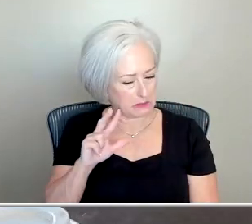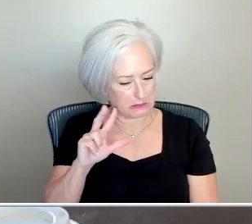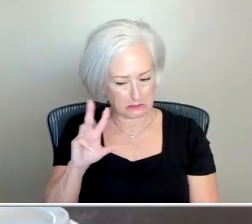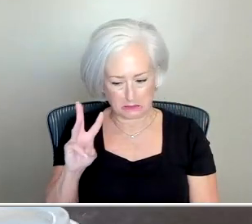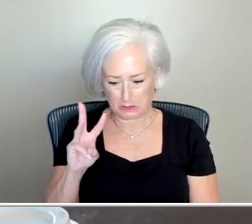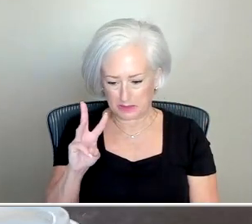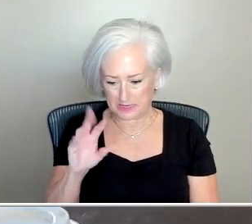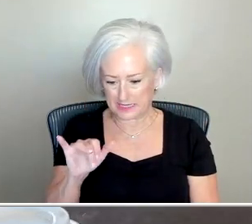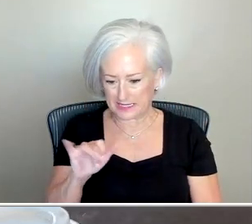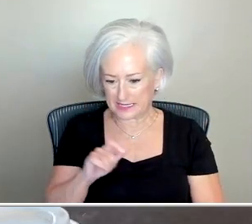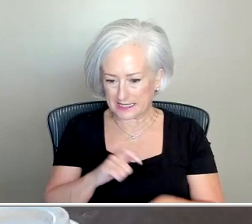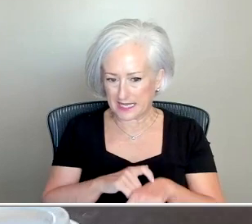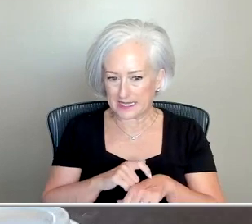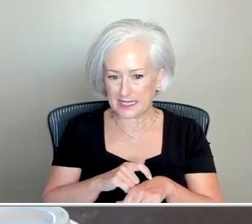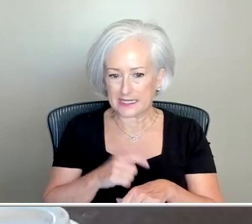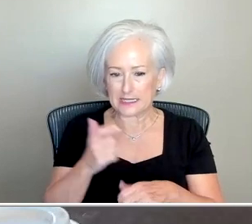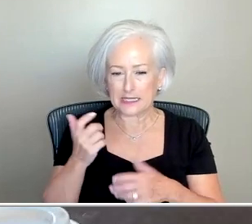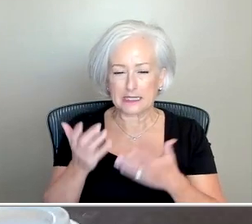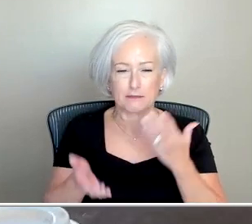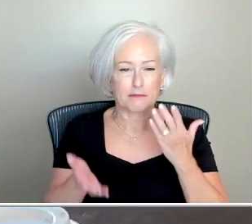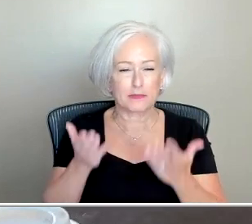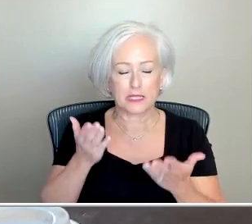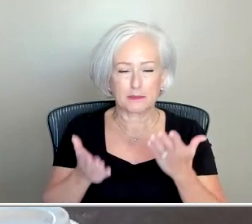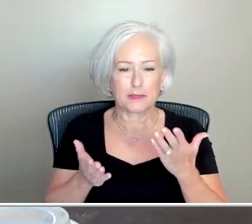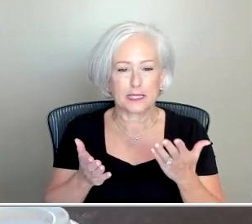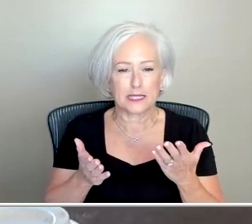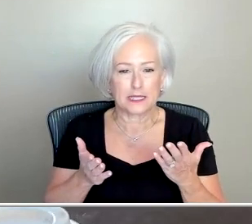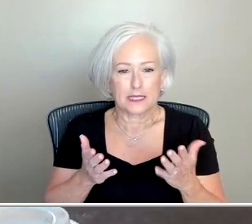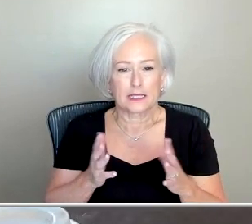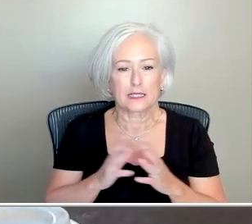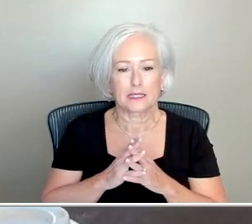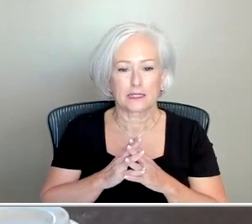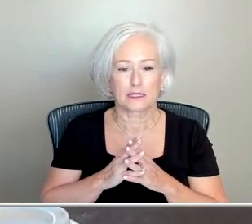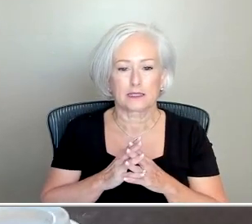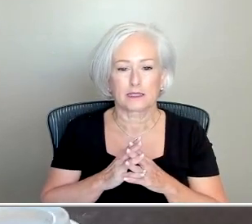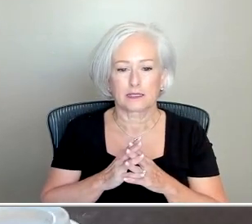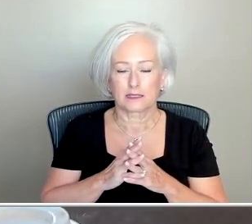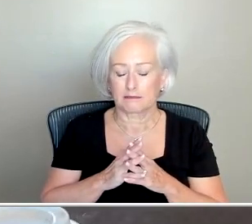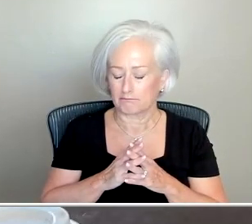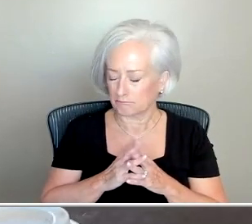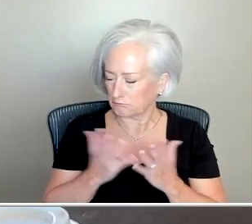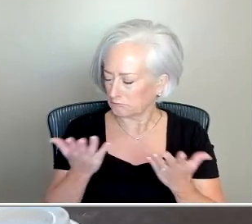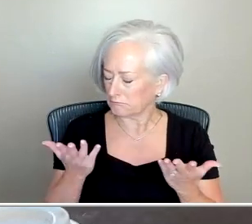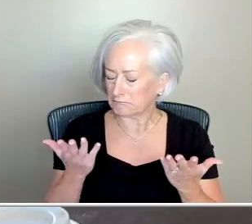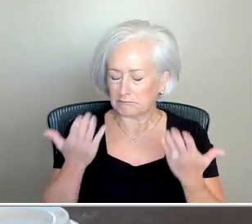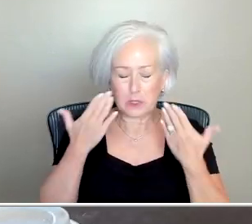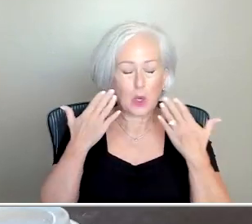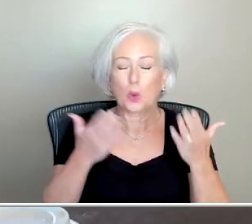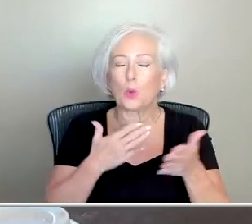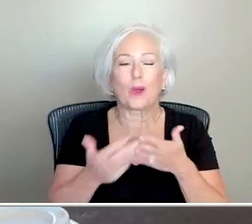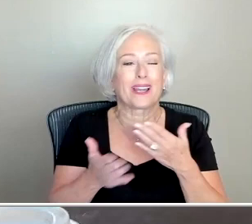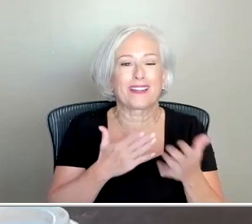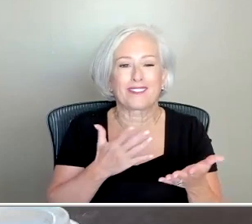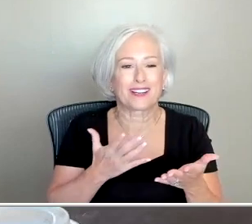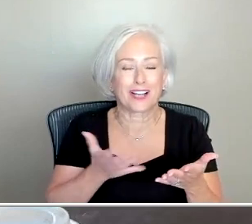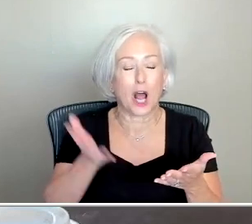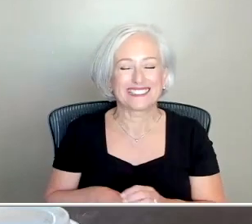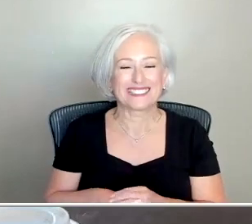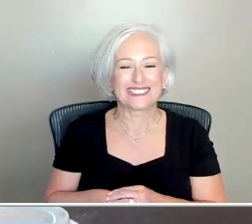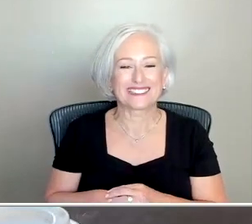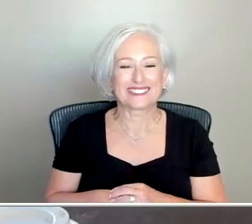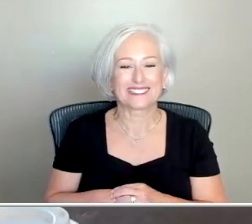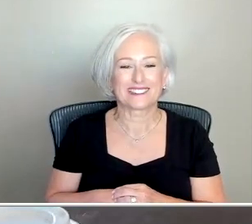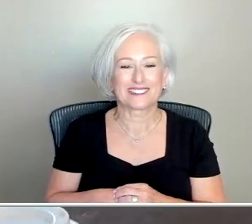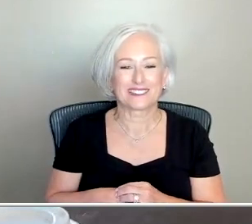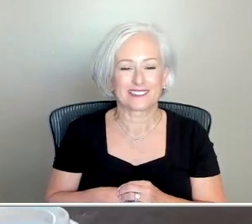Maybe, yeah, I think so. How old was I? Whatever. It was a long time ago. Okay. And so It